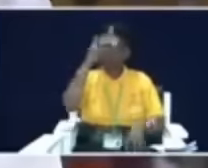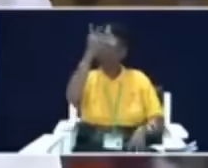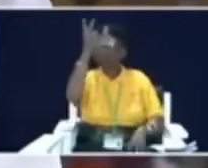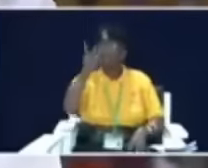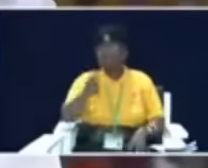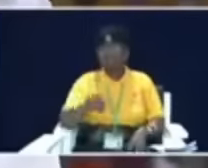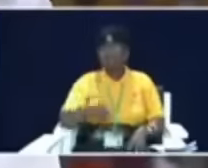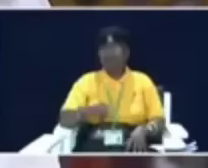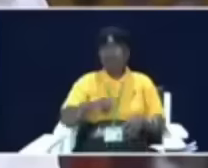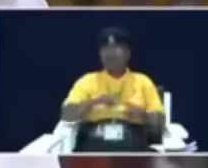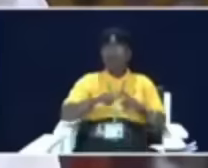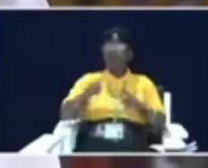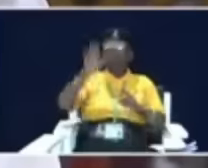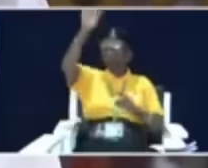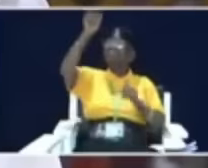but his power